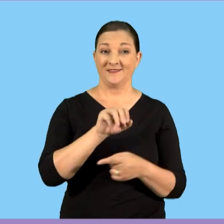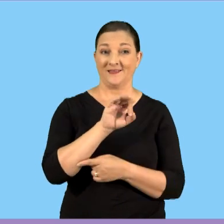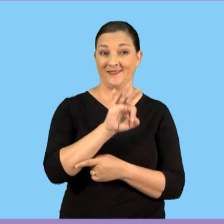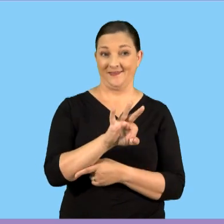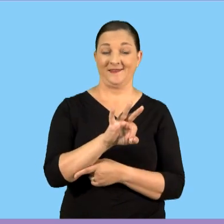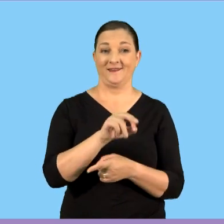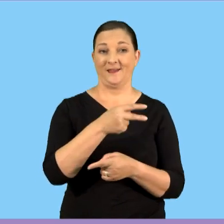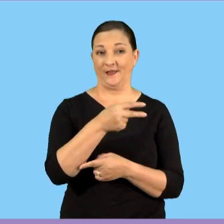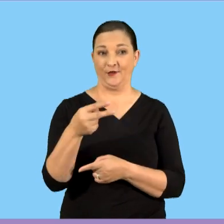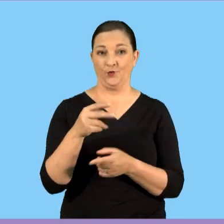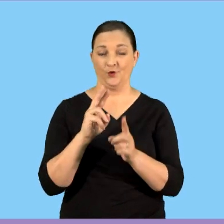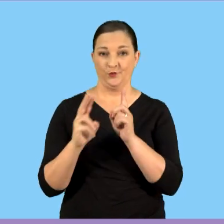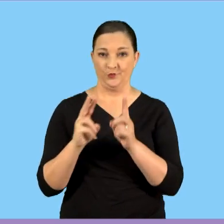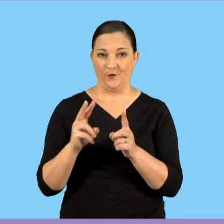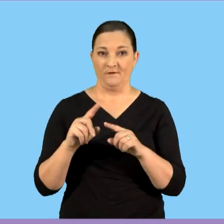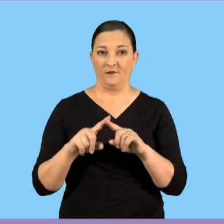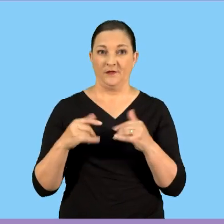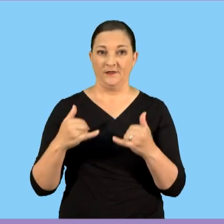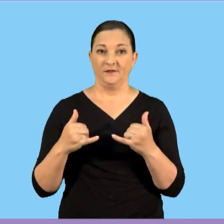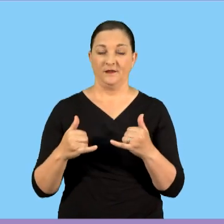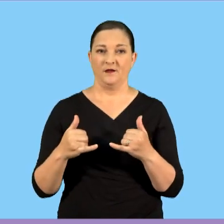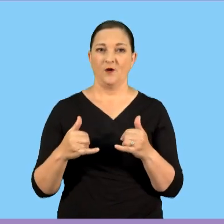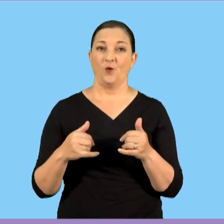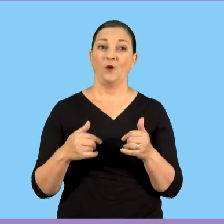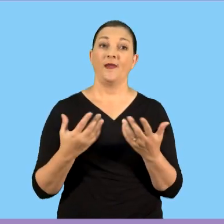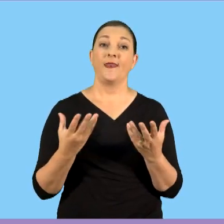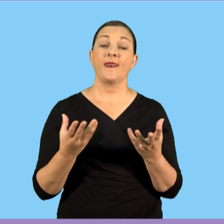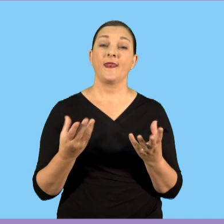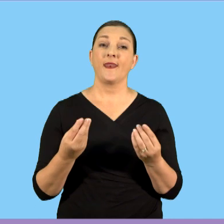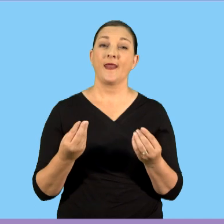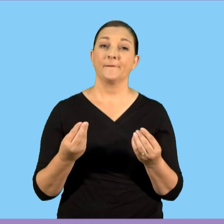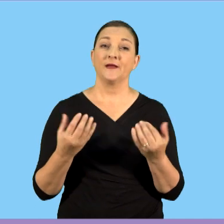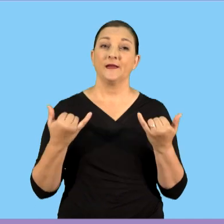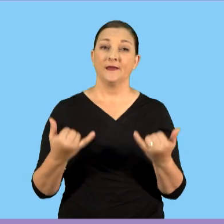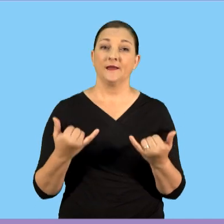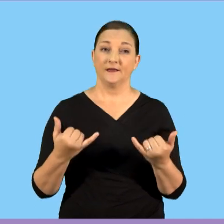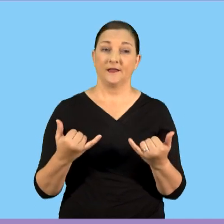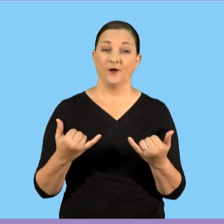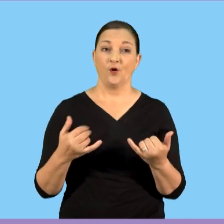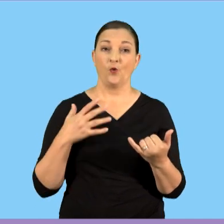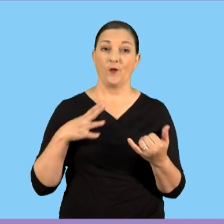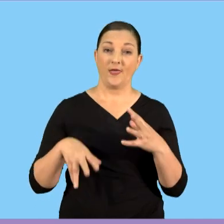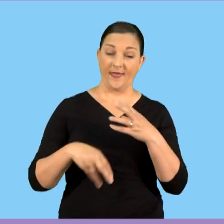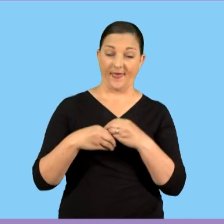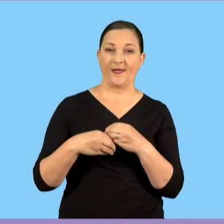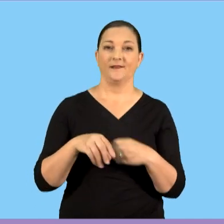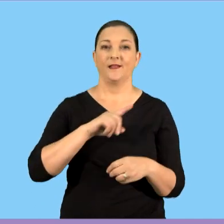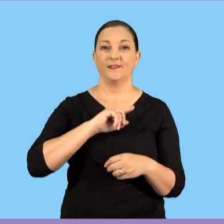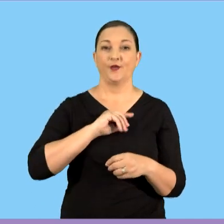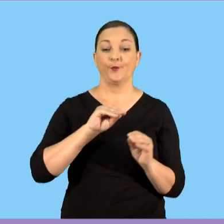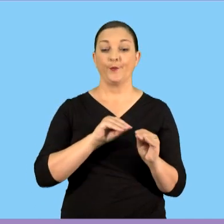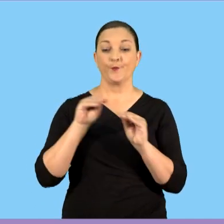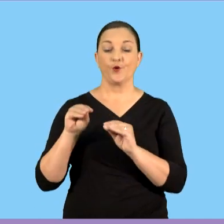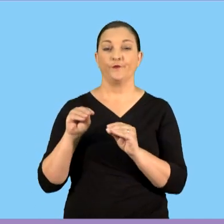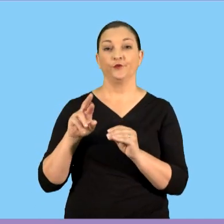we are subtracting a negative number, we are going to move the opposite direction. We are actually going to move to the right. And then that will